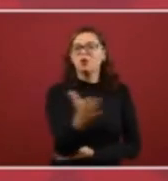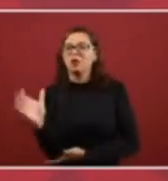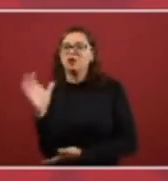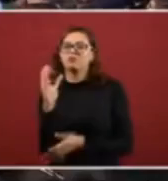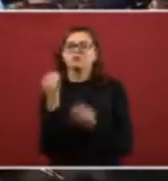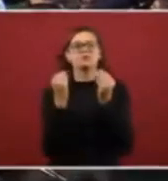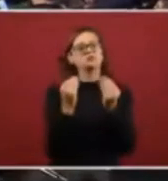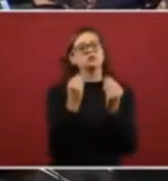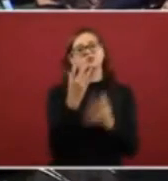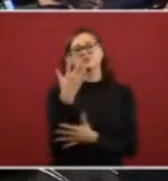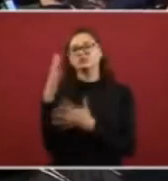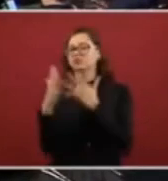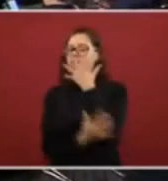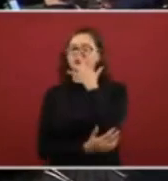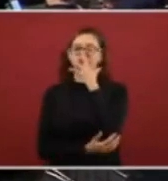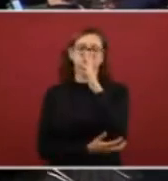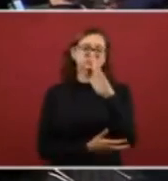And there's